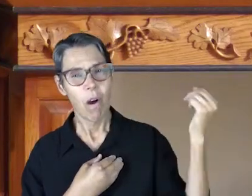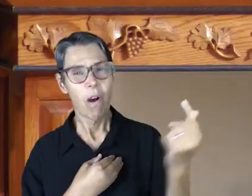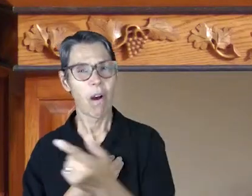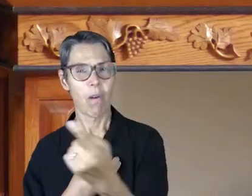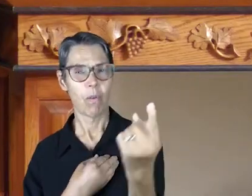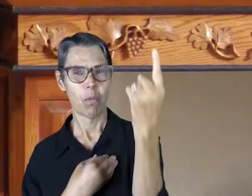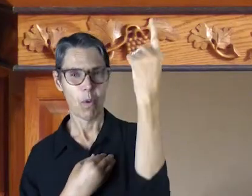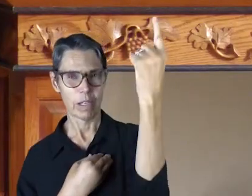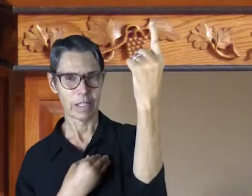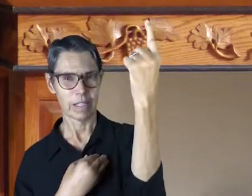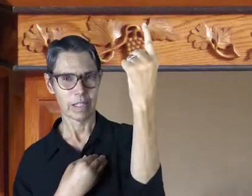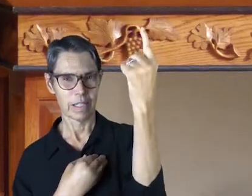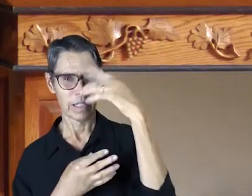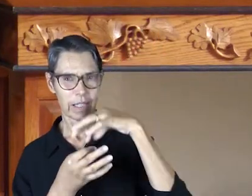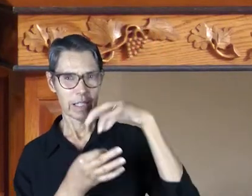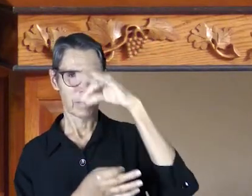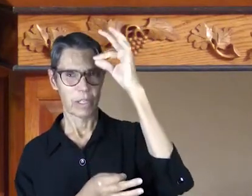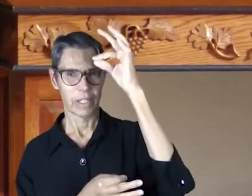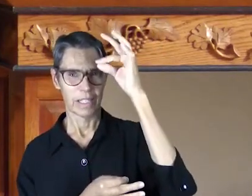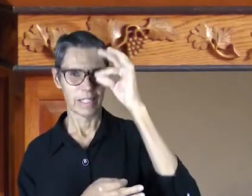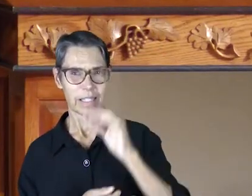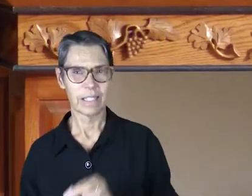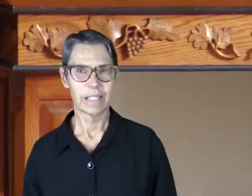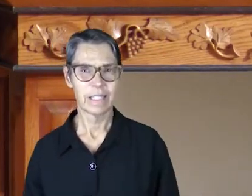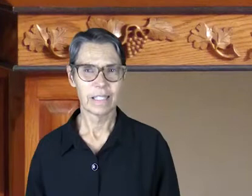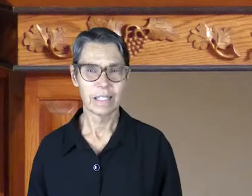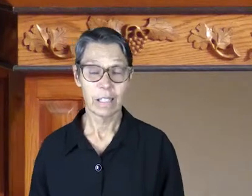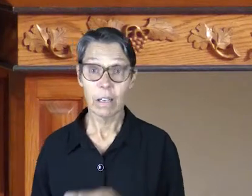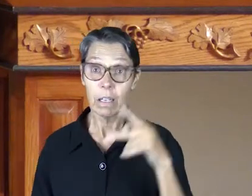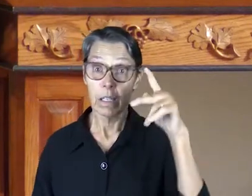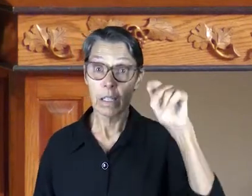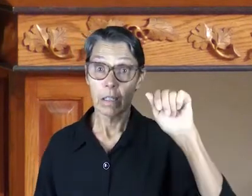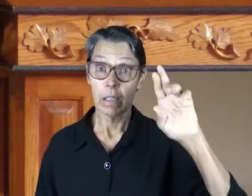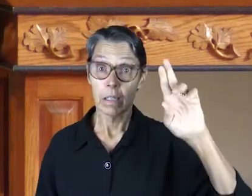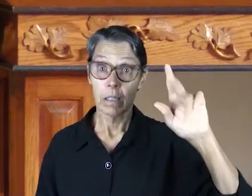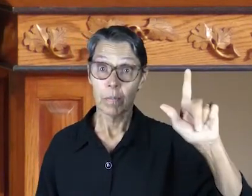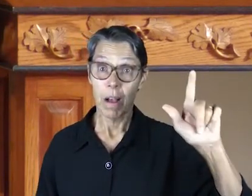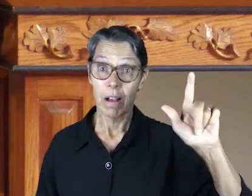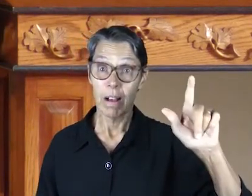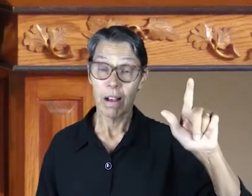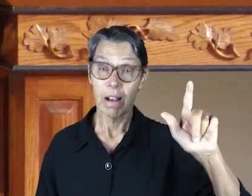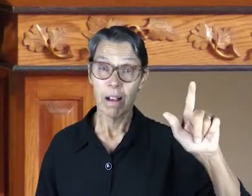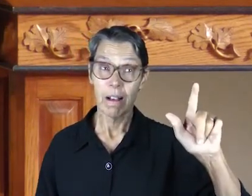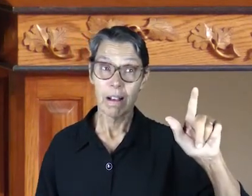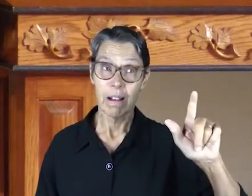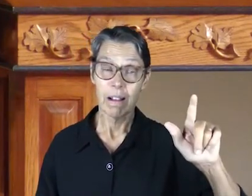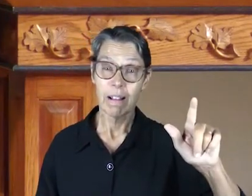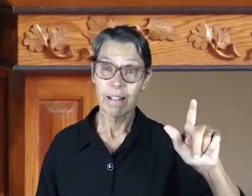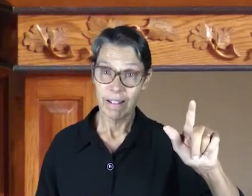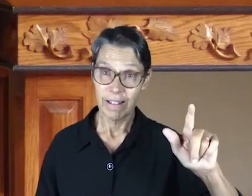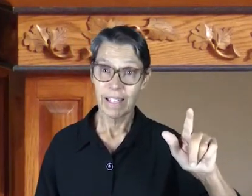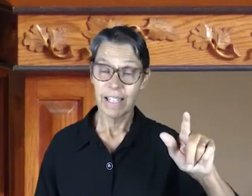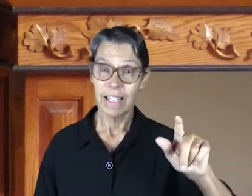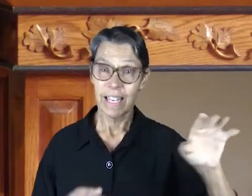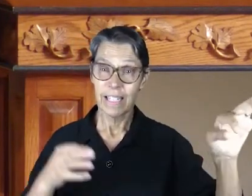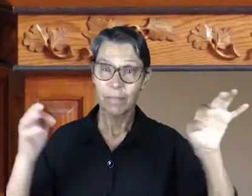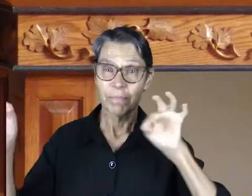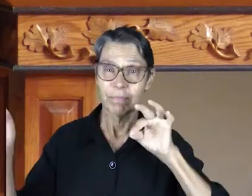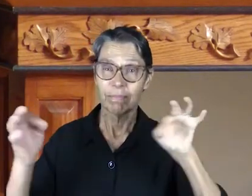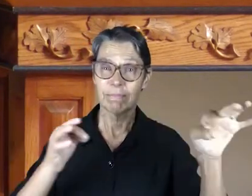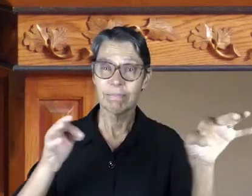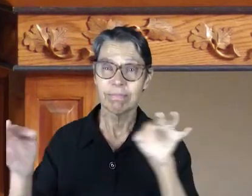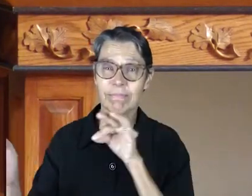Paul is kind of bringing all together that table of grace that we celebrated on World Communion. Paul